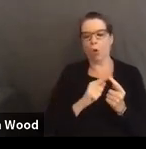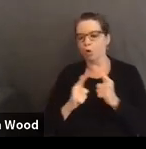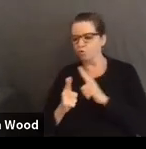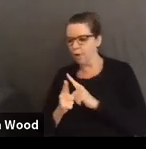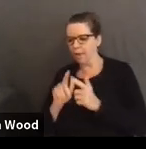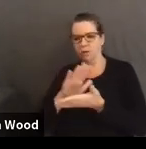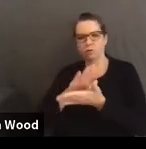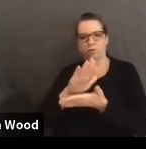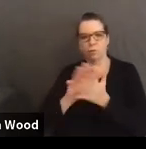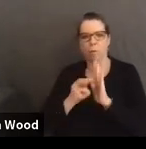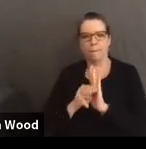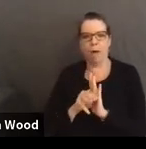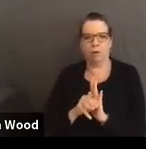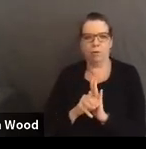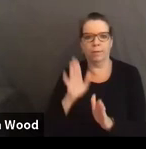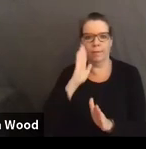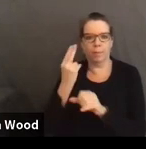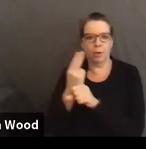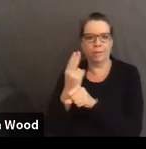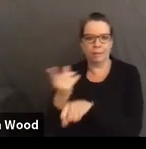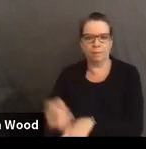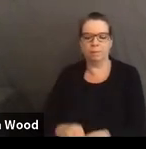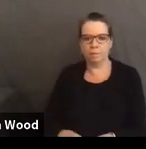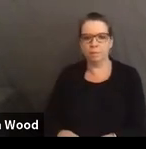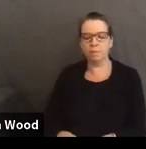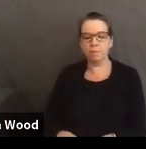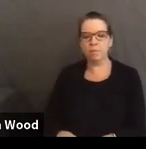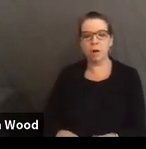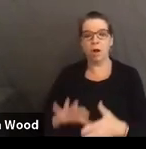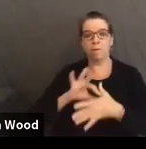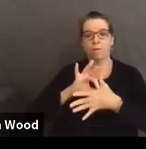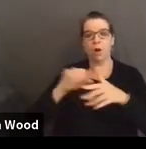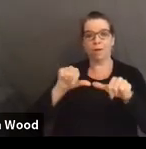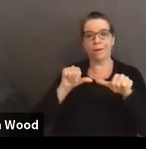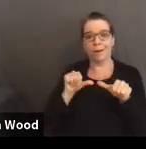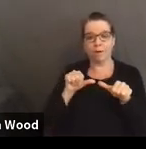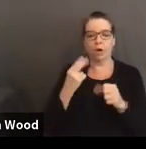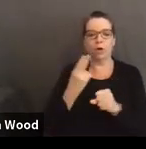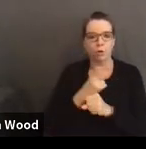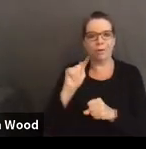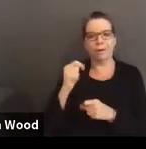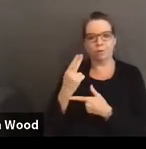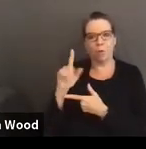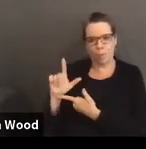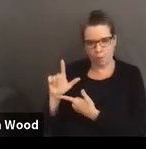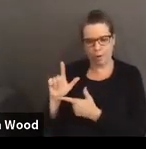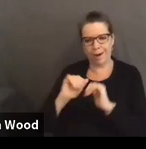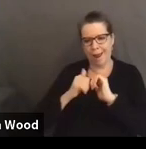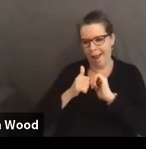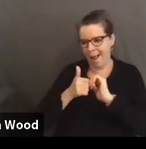school models that they will be implementing. And for content areas, leveraging Texas Home Learning, how they